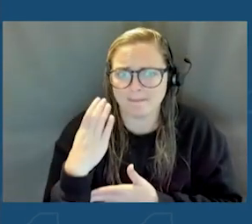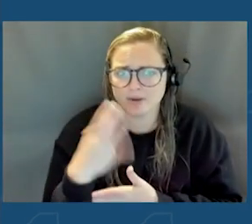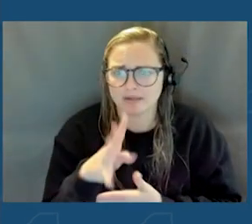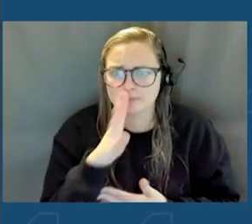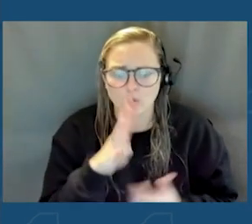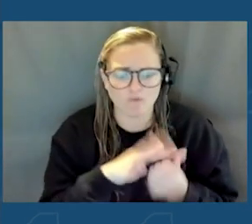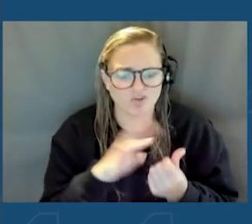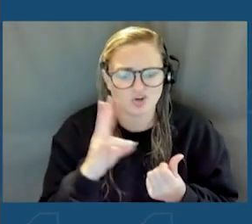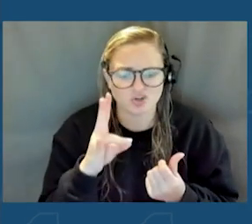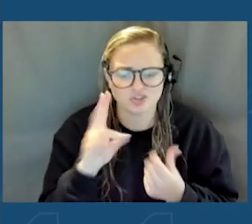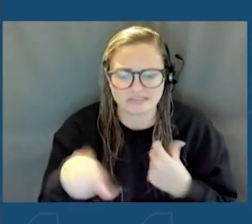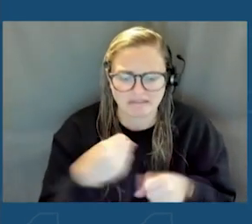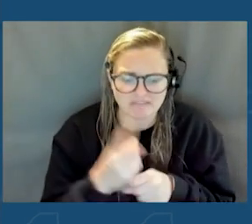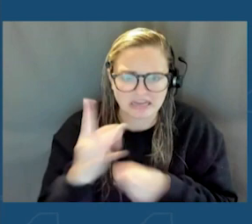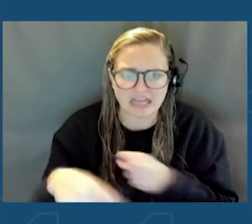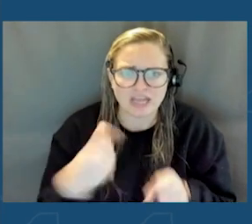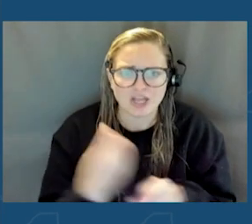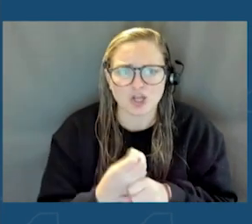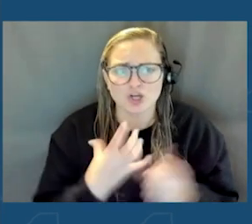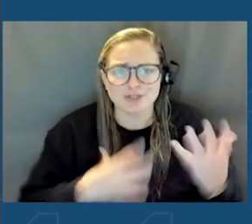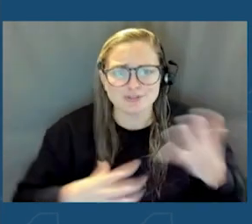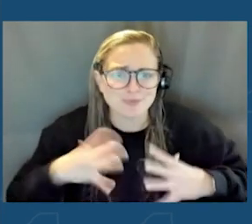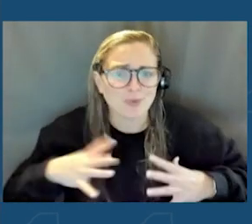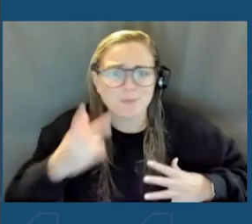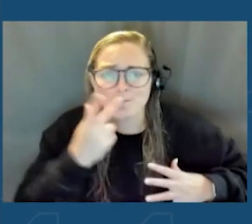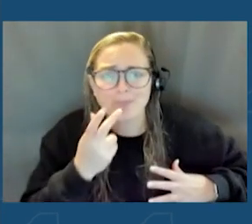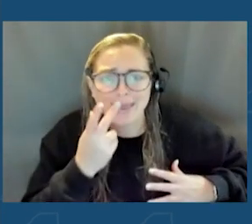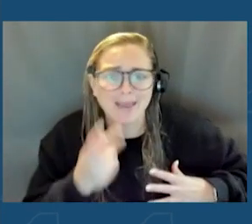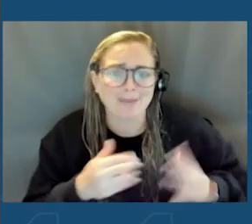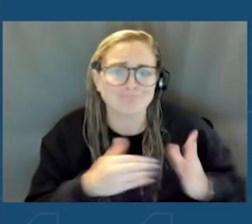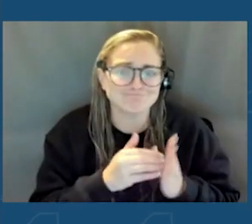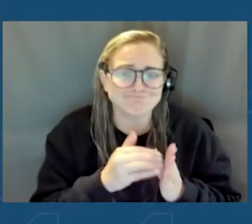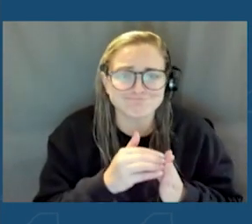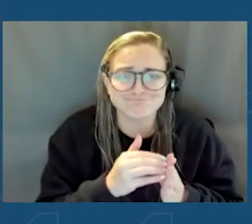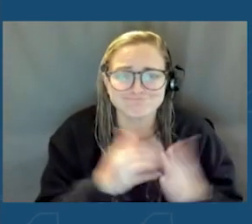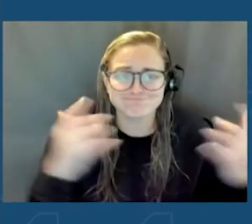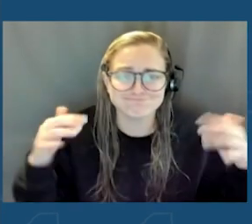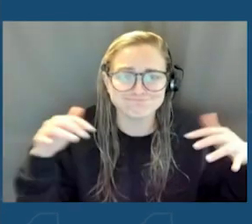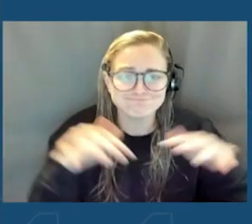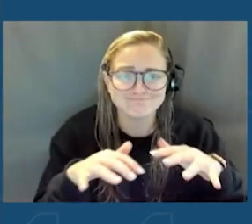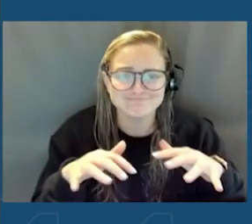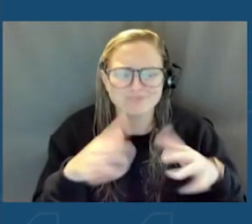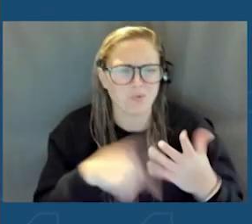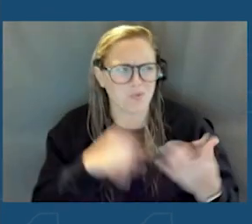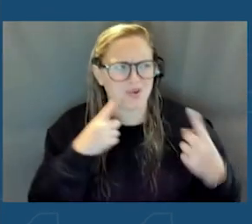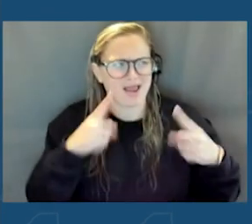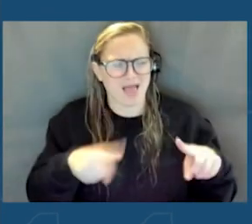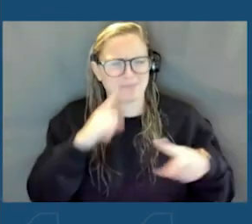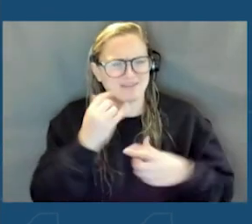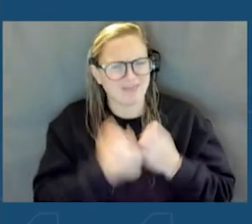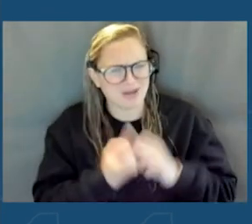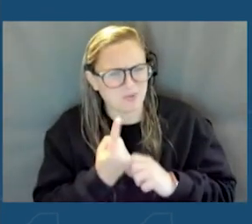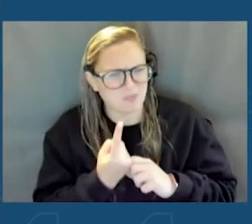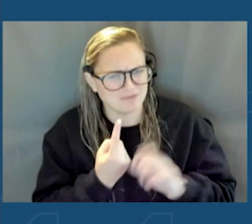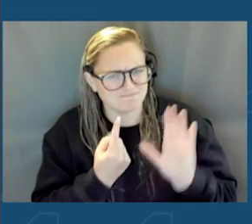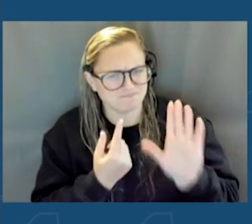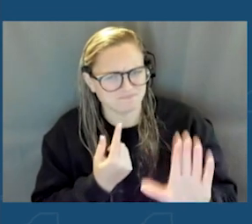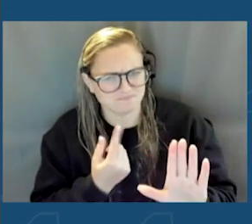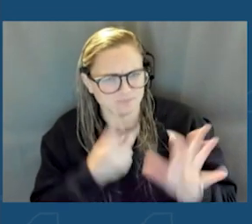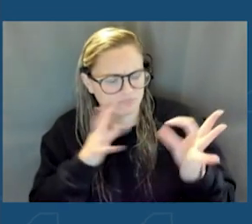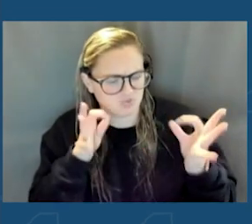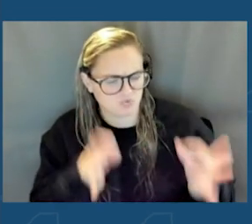gather, you wear pink oftentimes, and we talk about what would happen if anyone ever decided